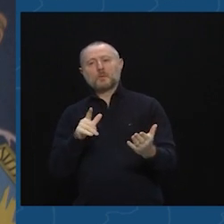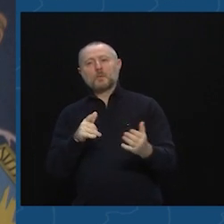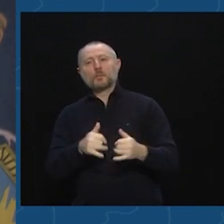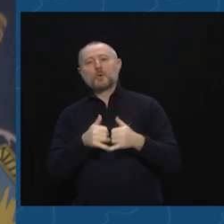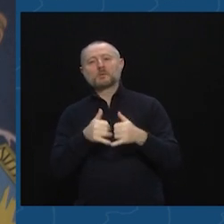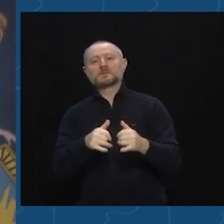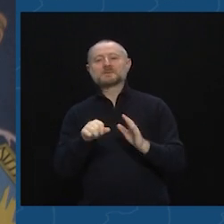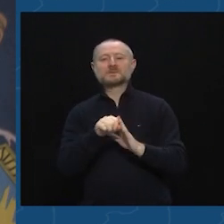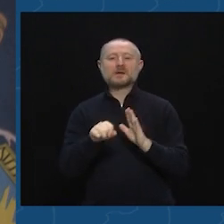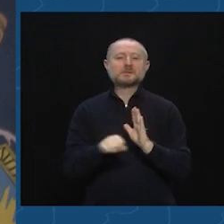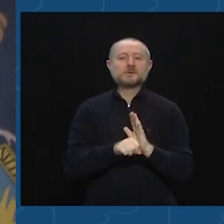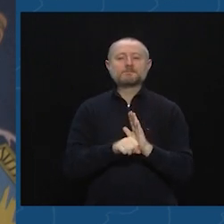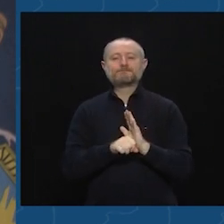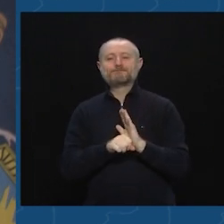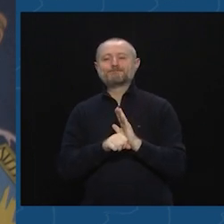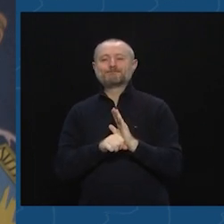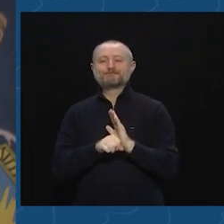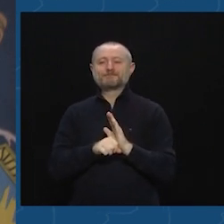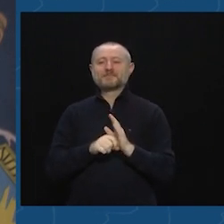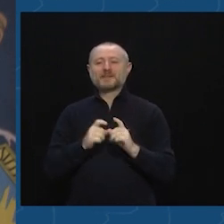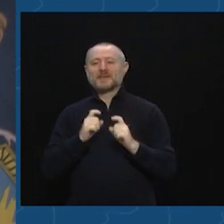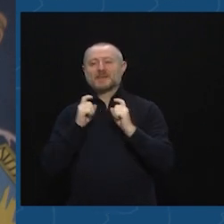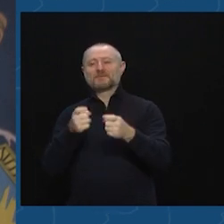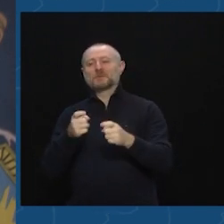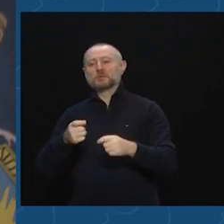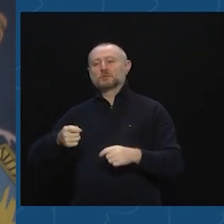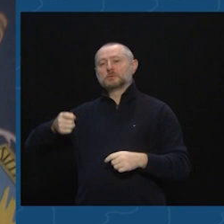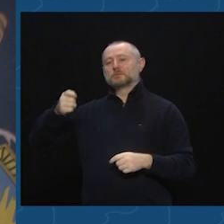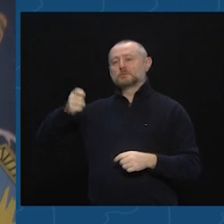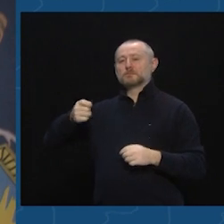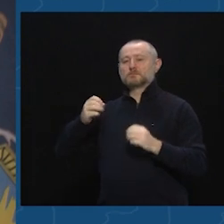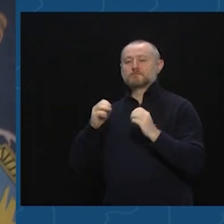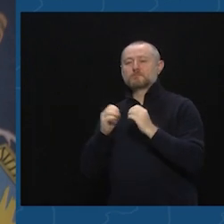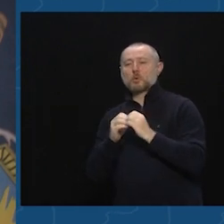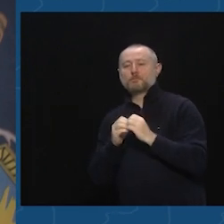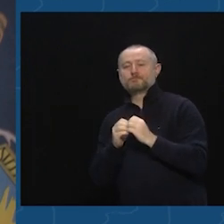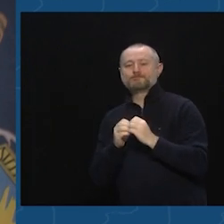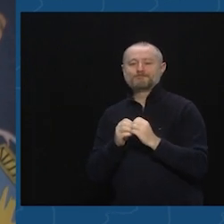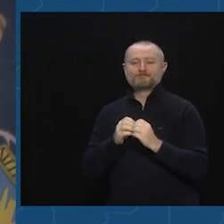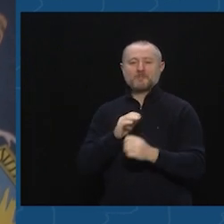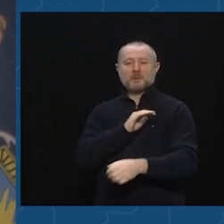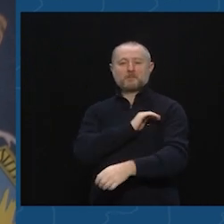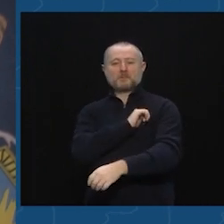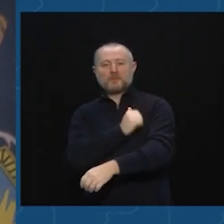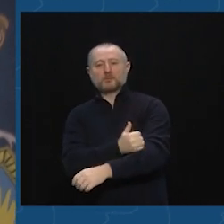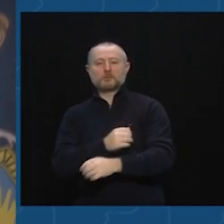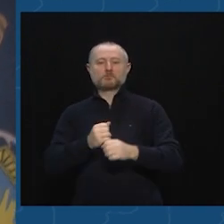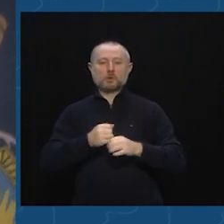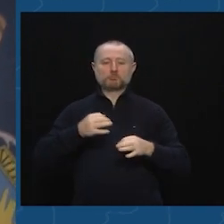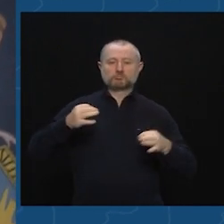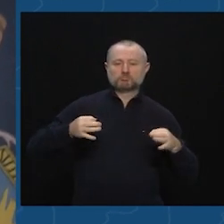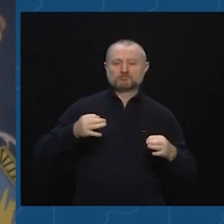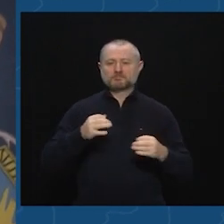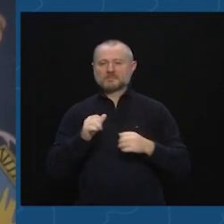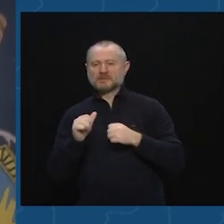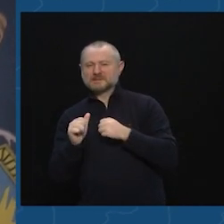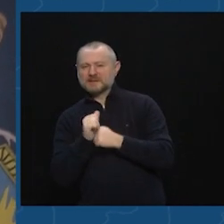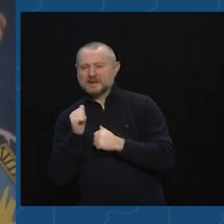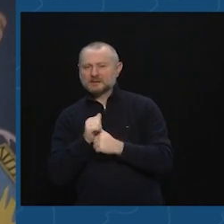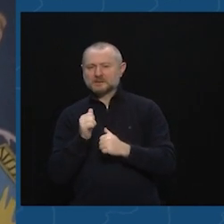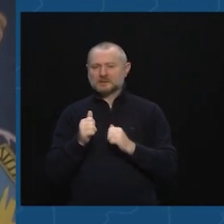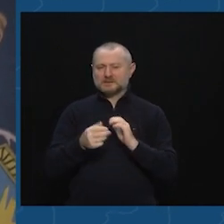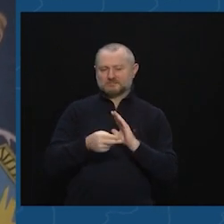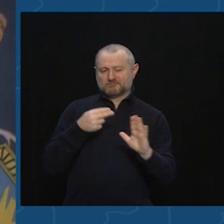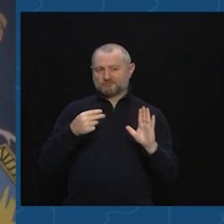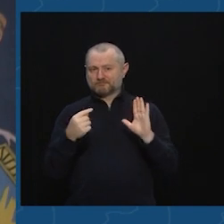in determining dangerousness. Will you address what so many people have called on you to do? Will you address the level